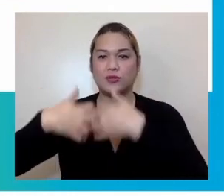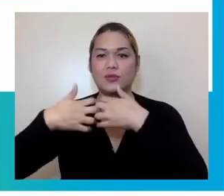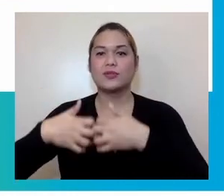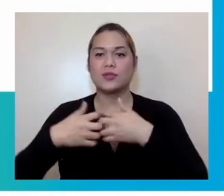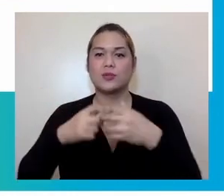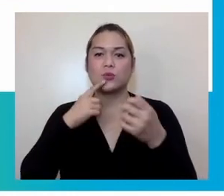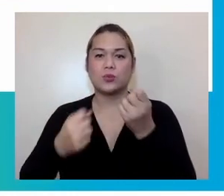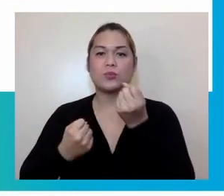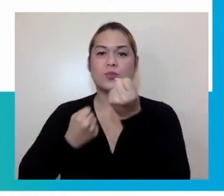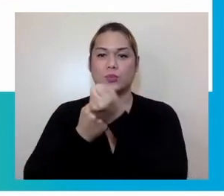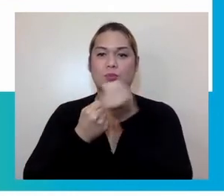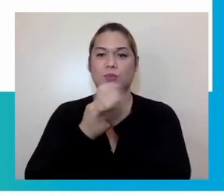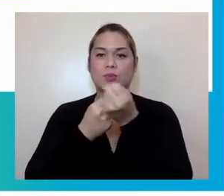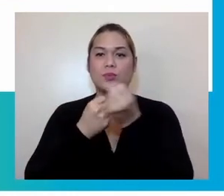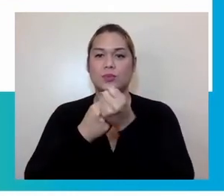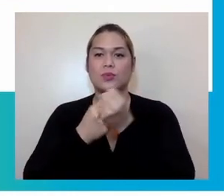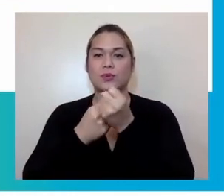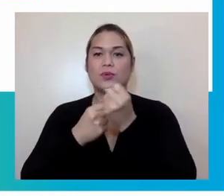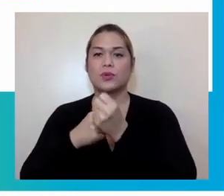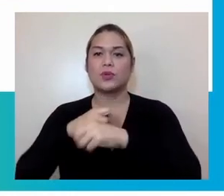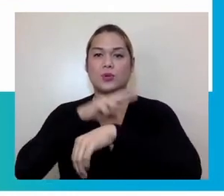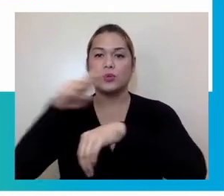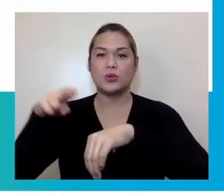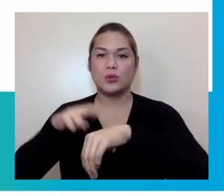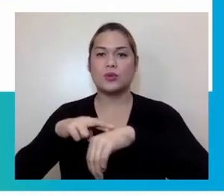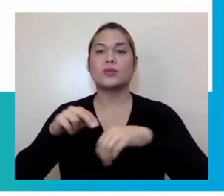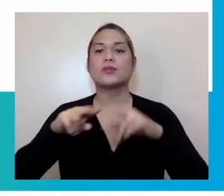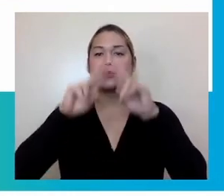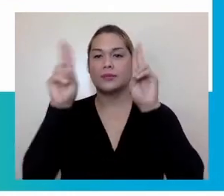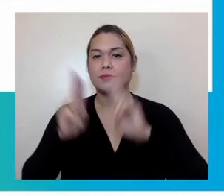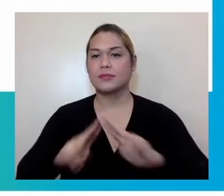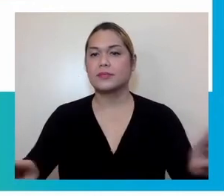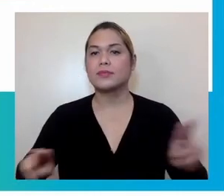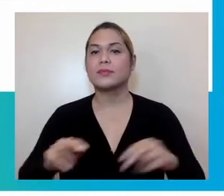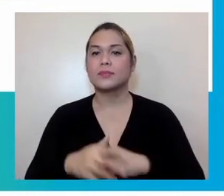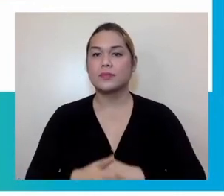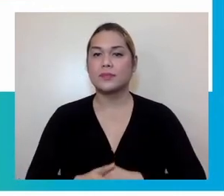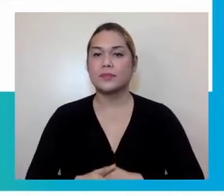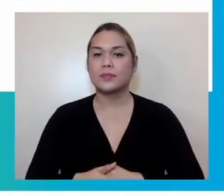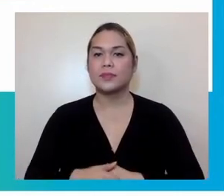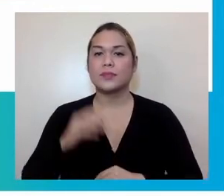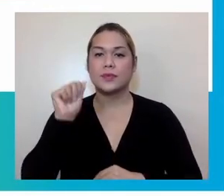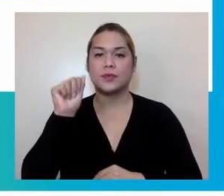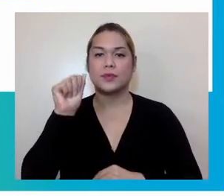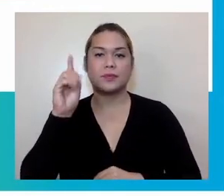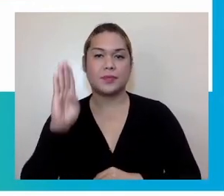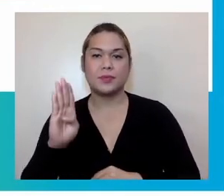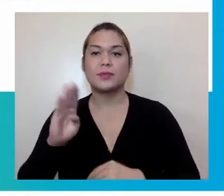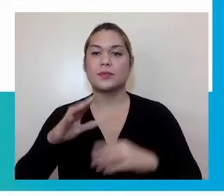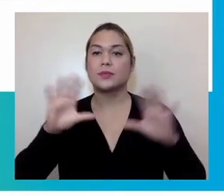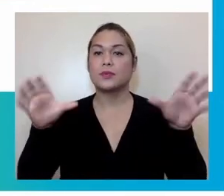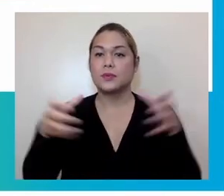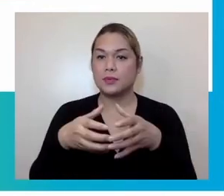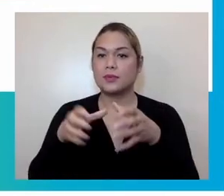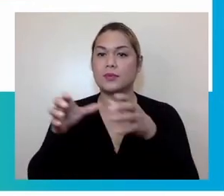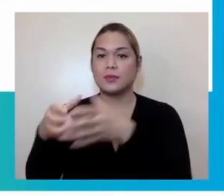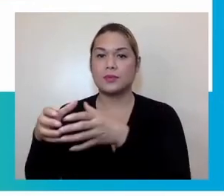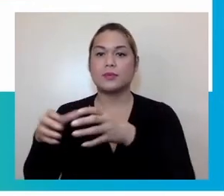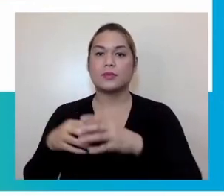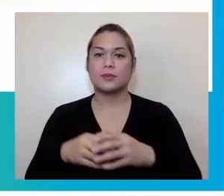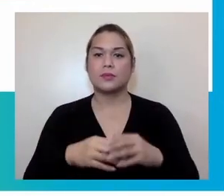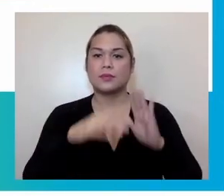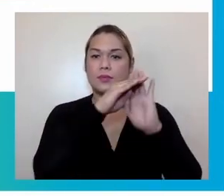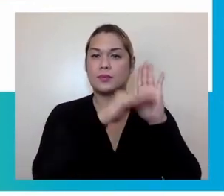part of the Fossil Free ADB Coalition. I'll just give a brief overview of the plan for this session and how it will